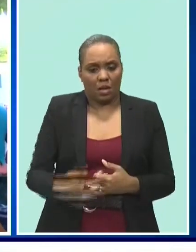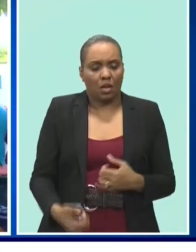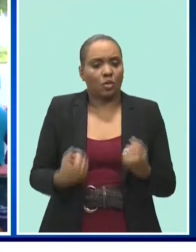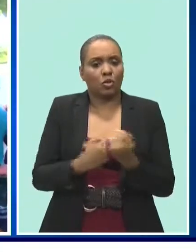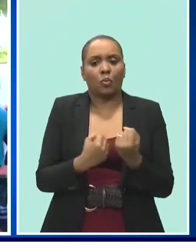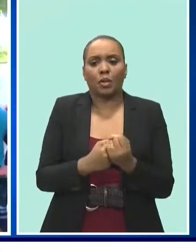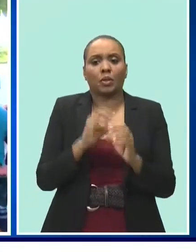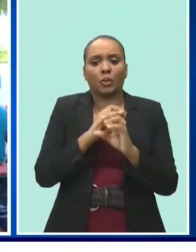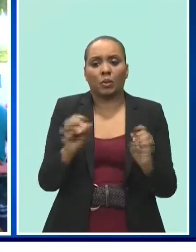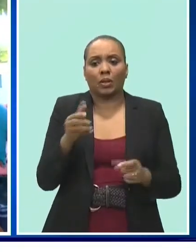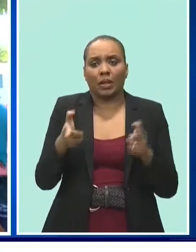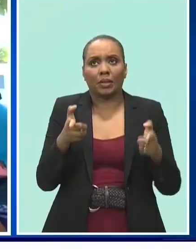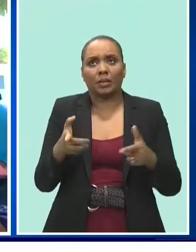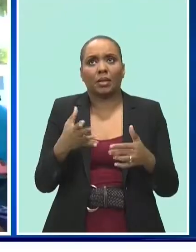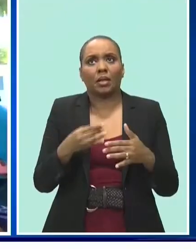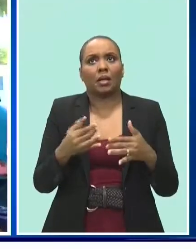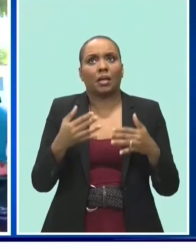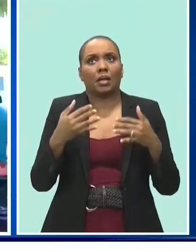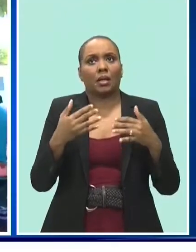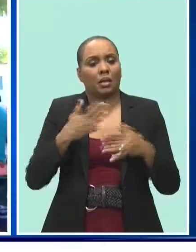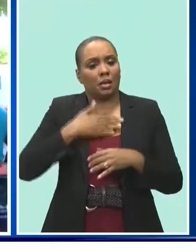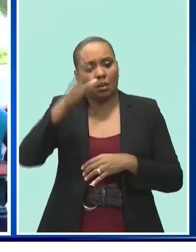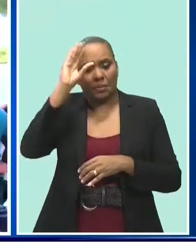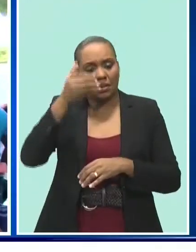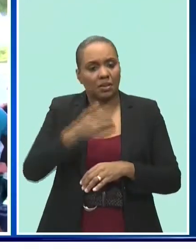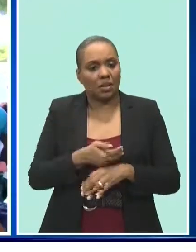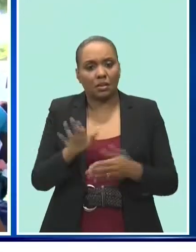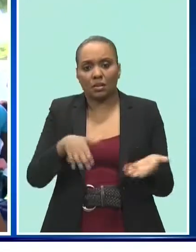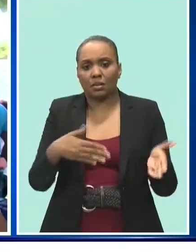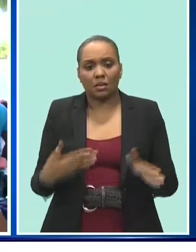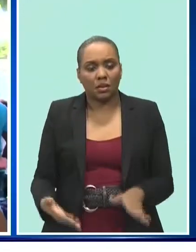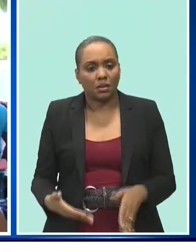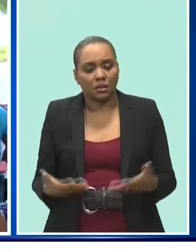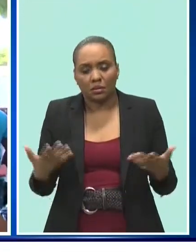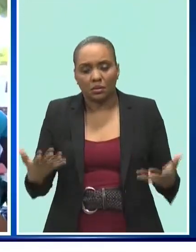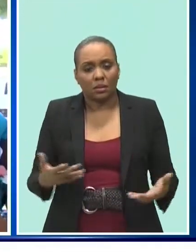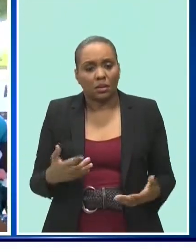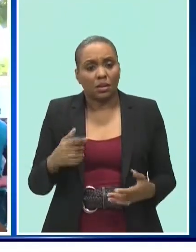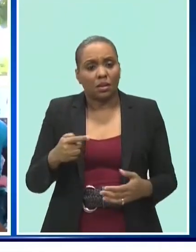that, and it's right at my door now. So you can imagine how I feel.